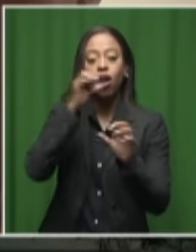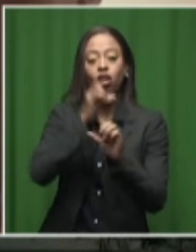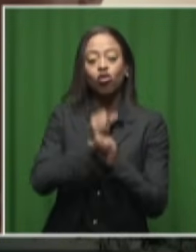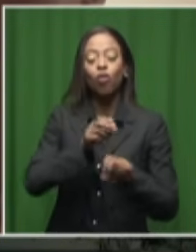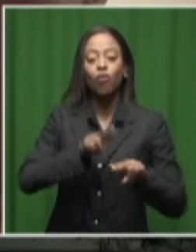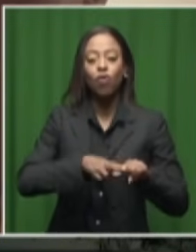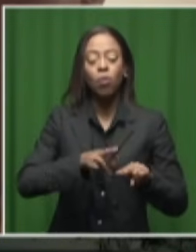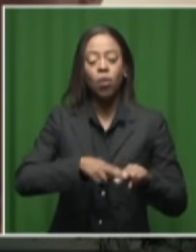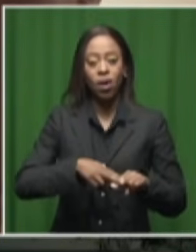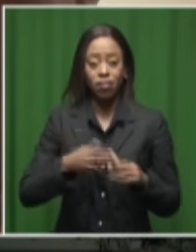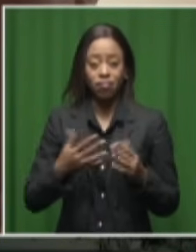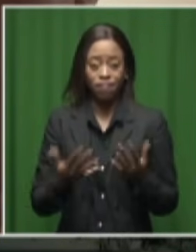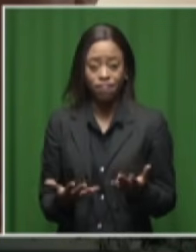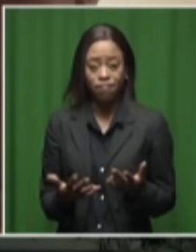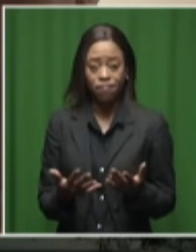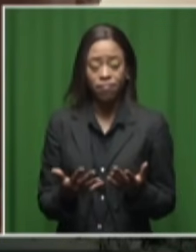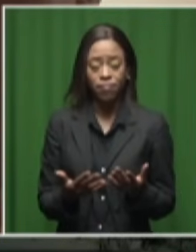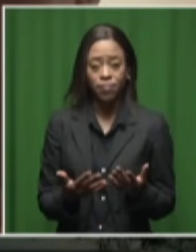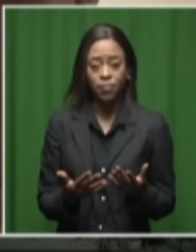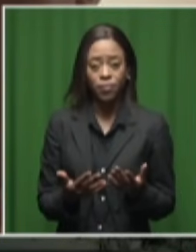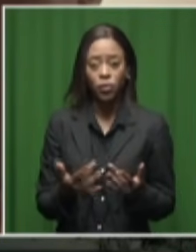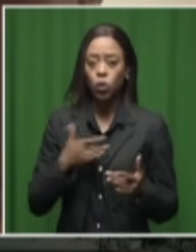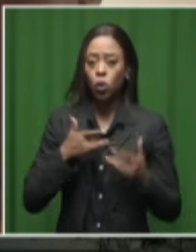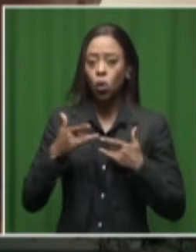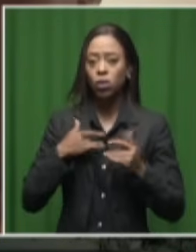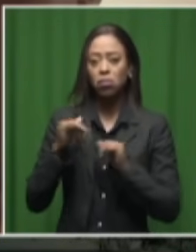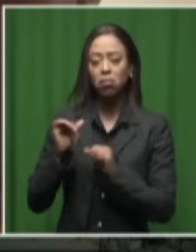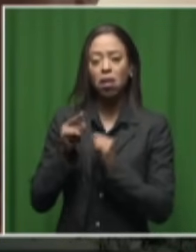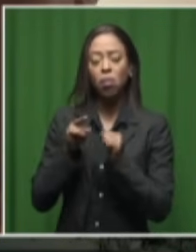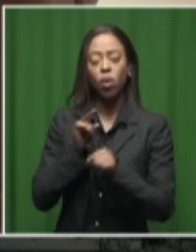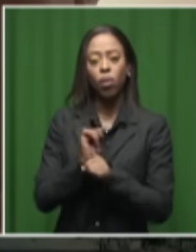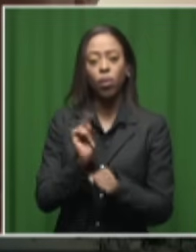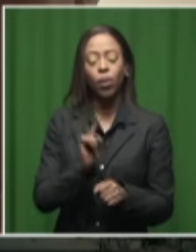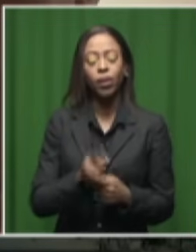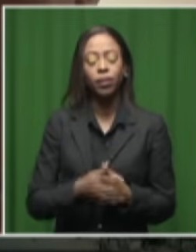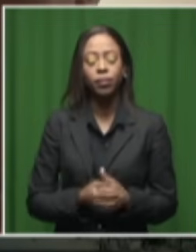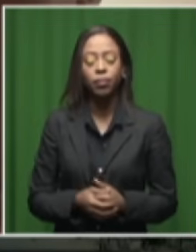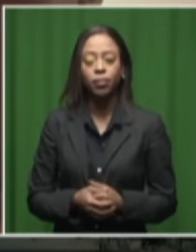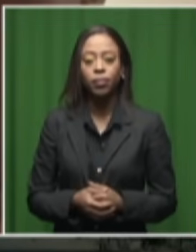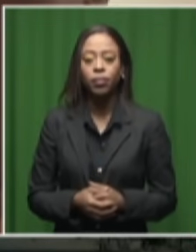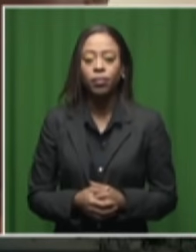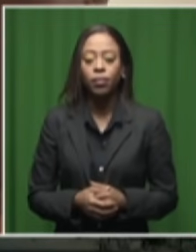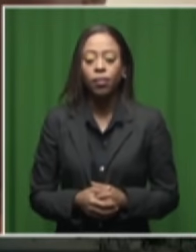budget in February. What are your concerns around that?